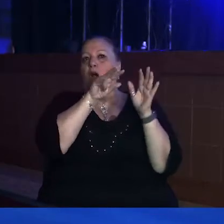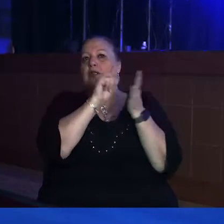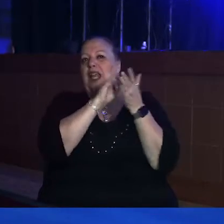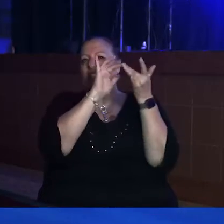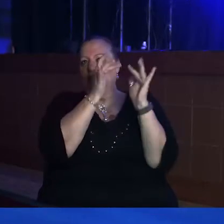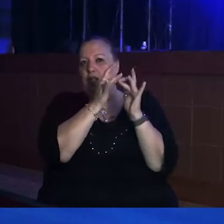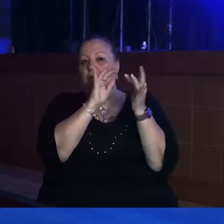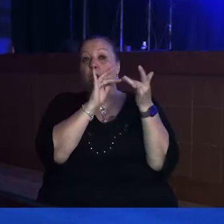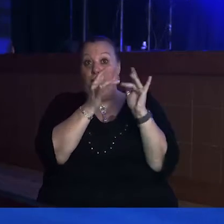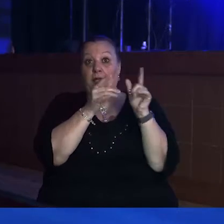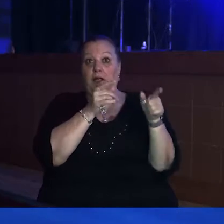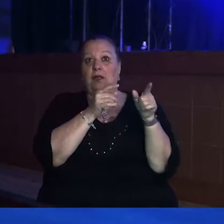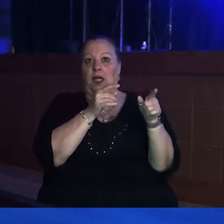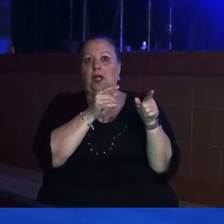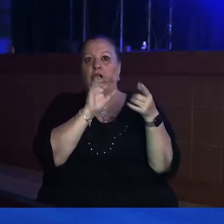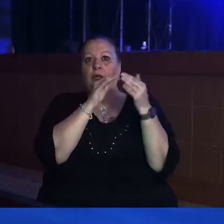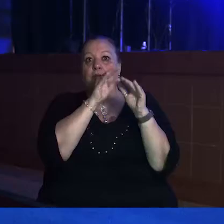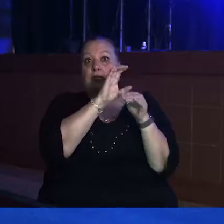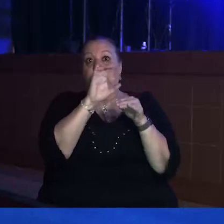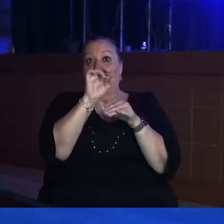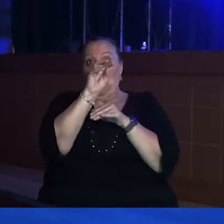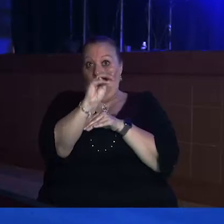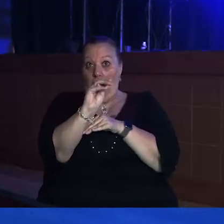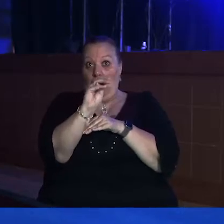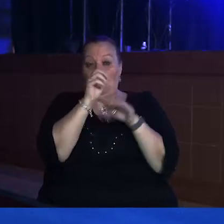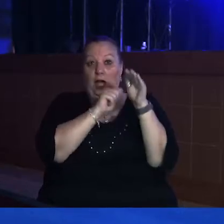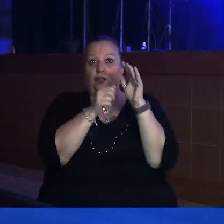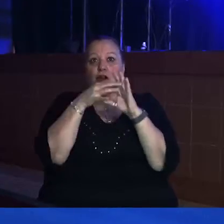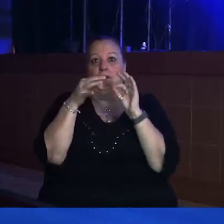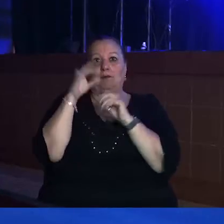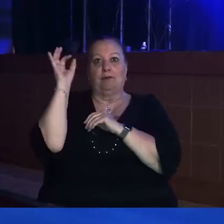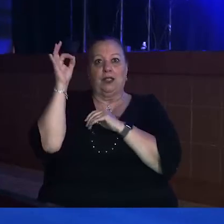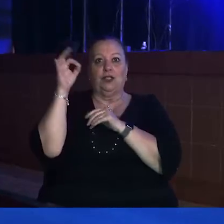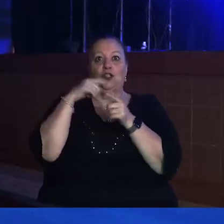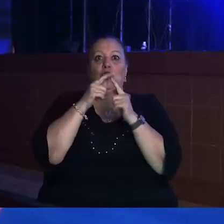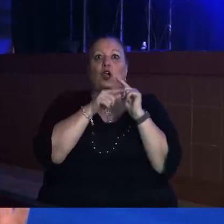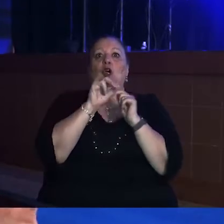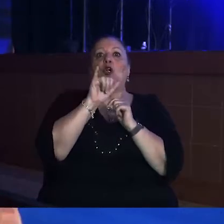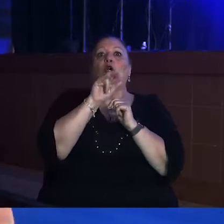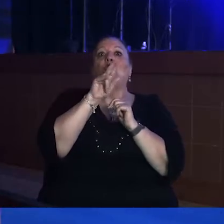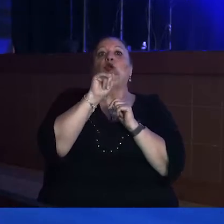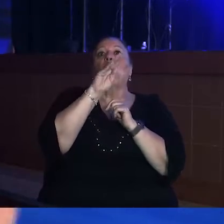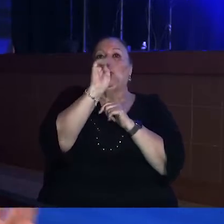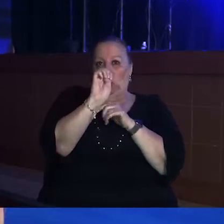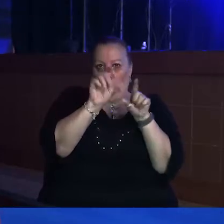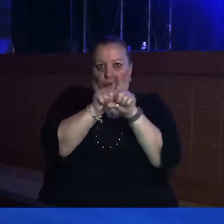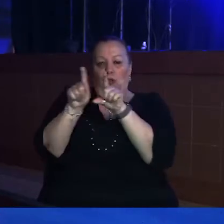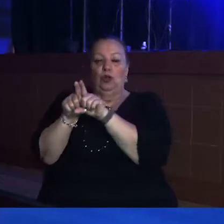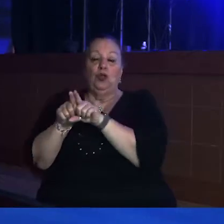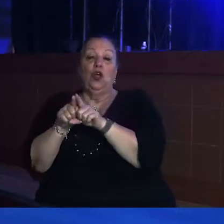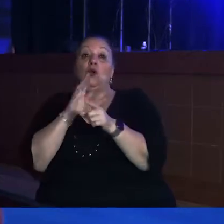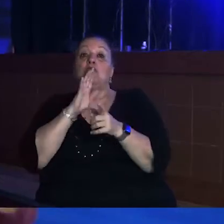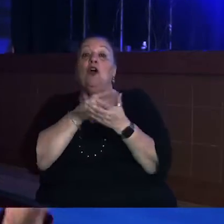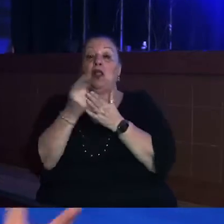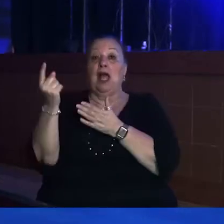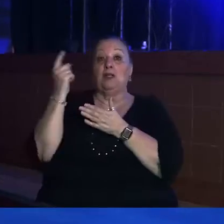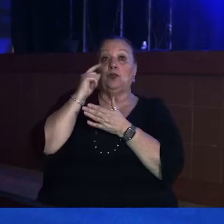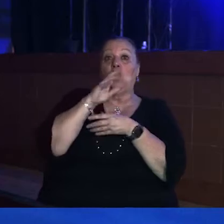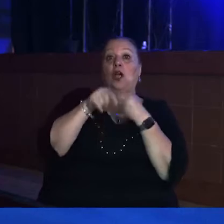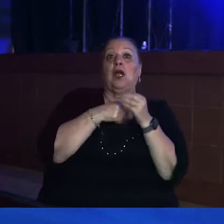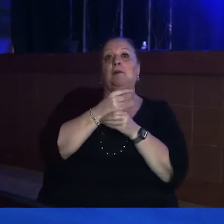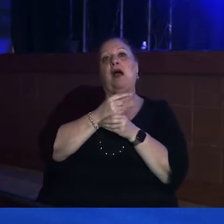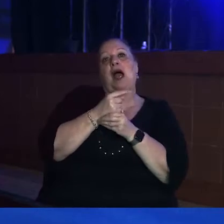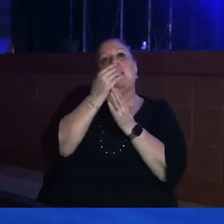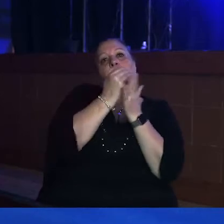website, communitycc.com, under messages. And you can see that, or you can go to our YouTube channel. And we talked last week, and we were talking about list all the things